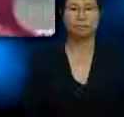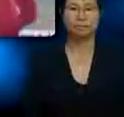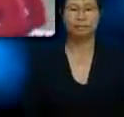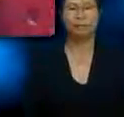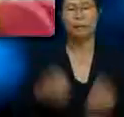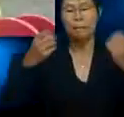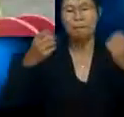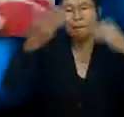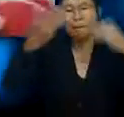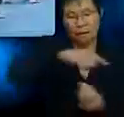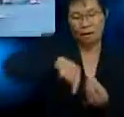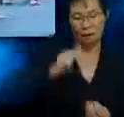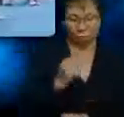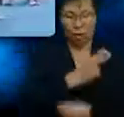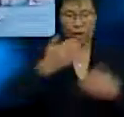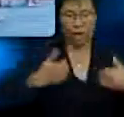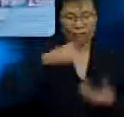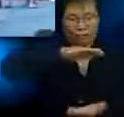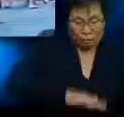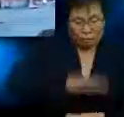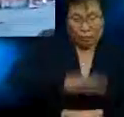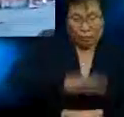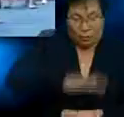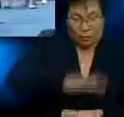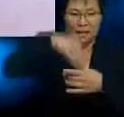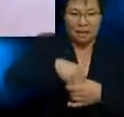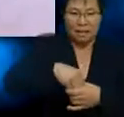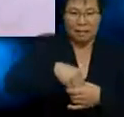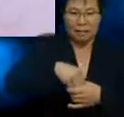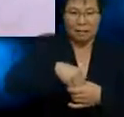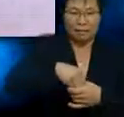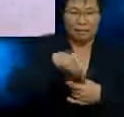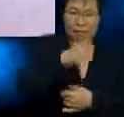Many things around us have springs in them.